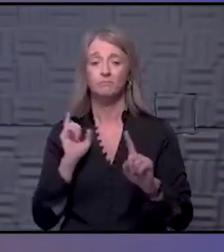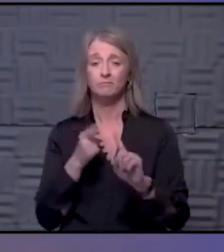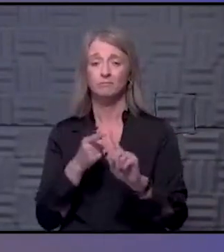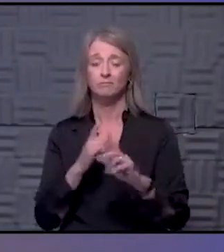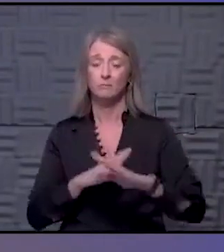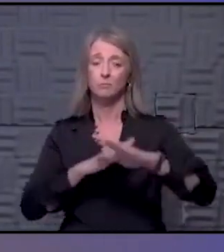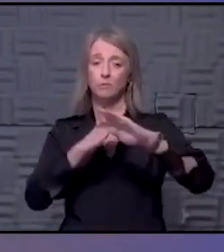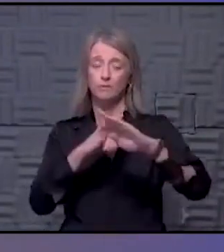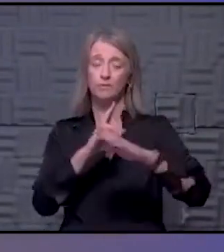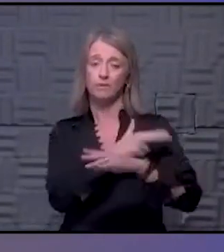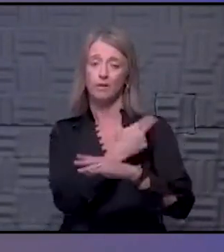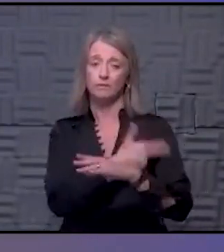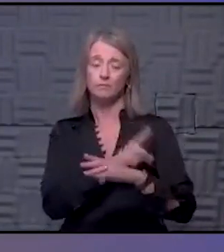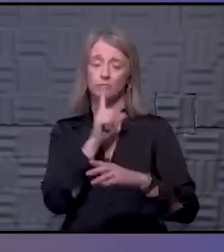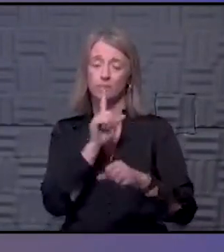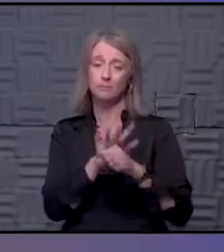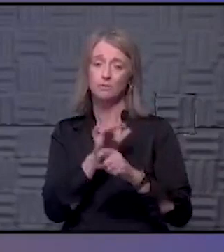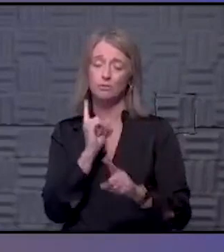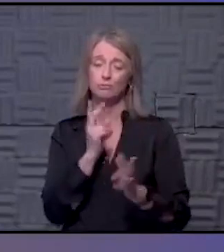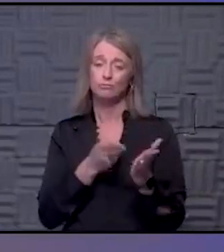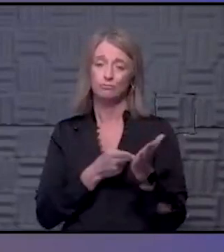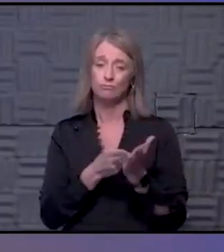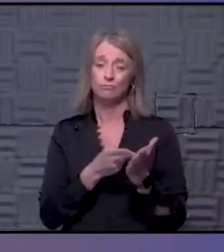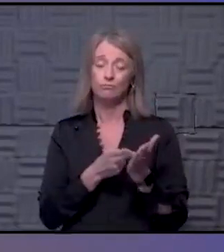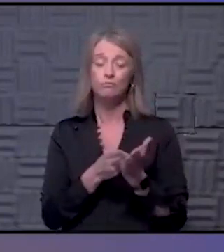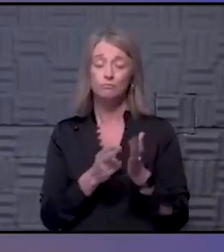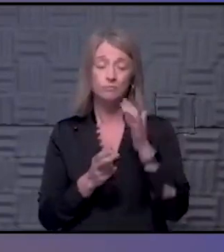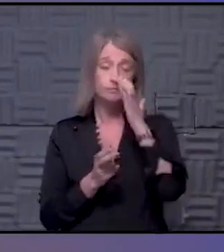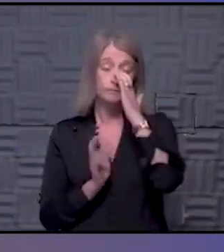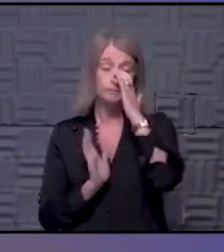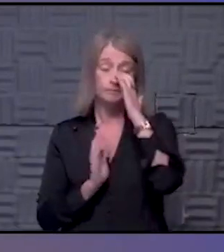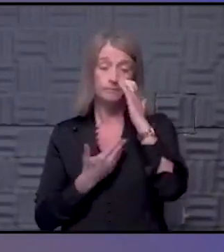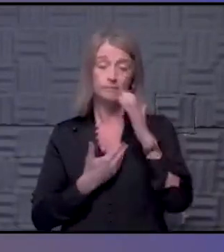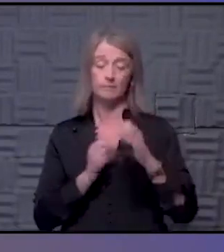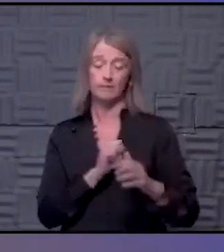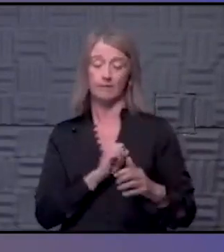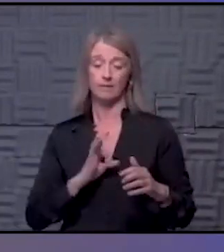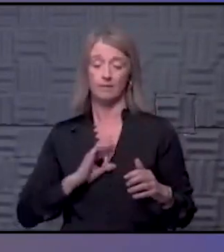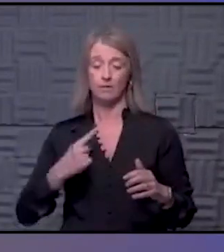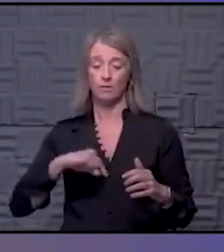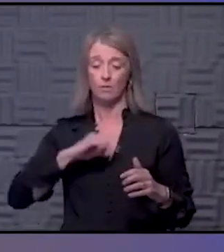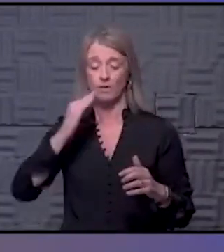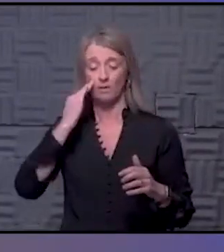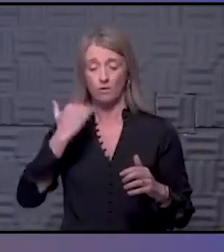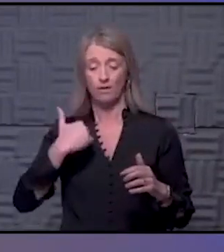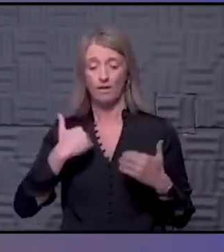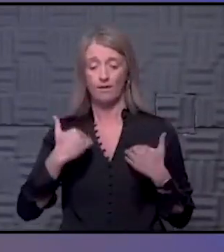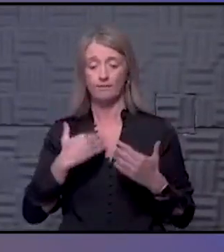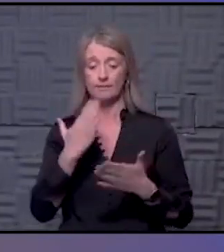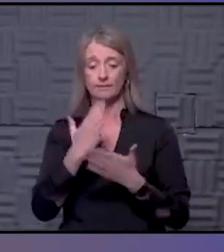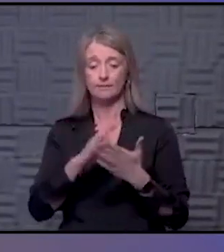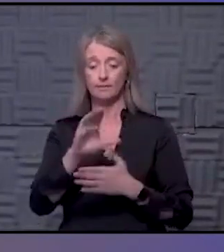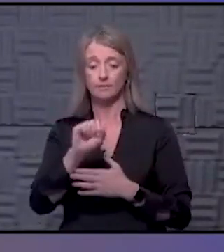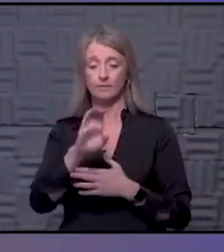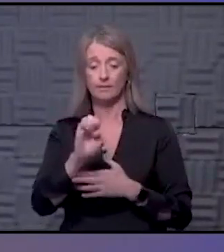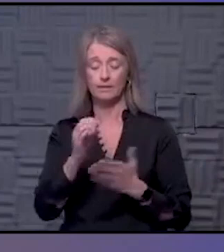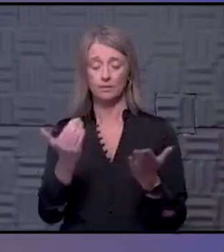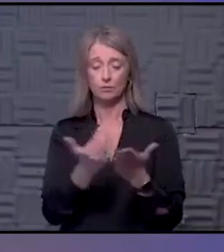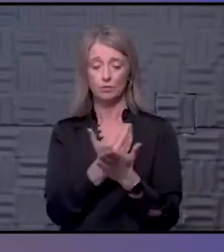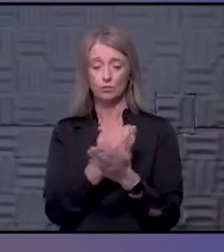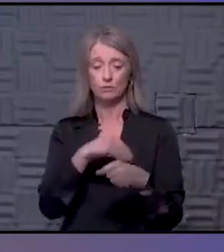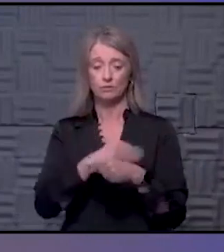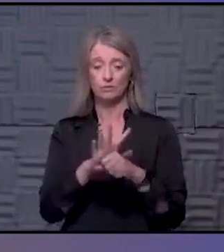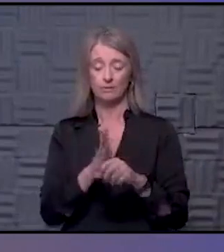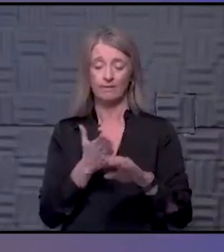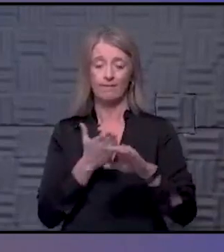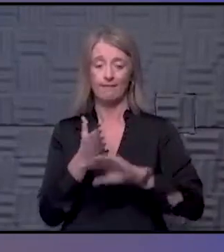it preventing hospitalization is absolutely true. In regards to our own employees, we know that we've had cases of new onset COVID